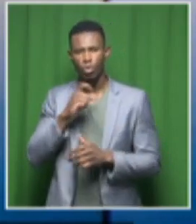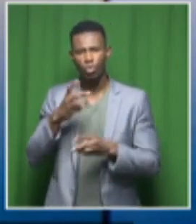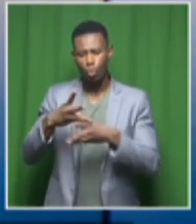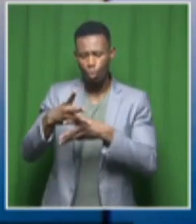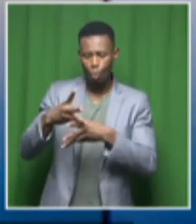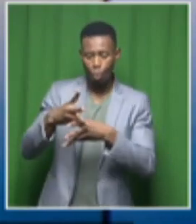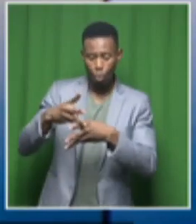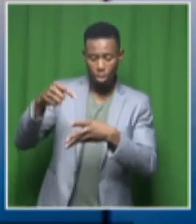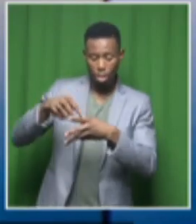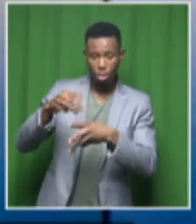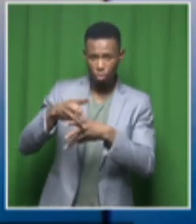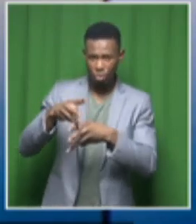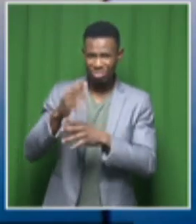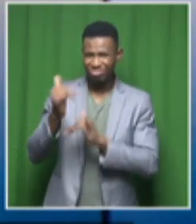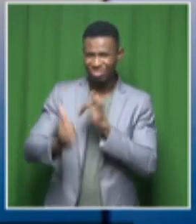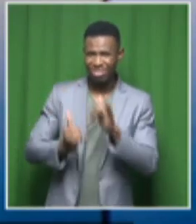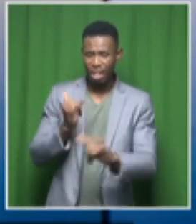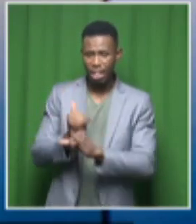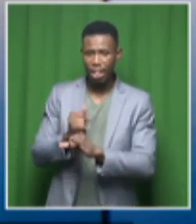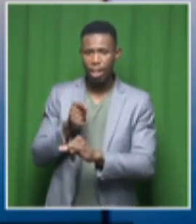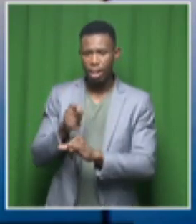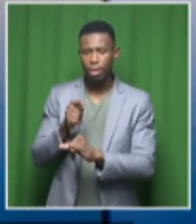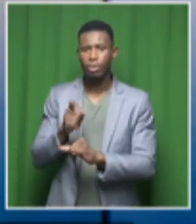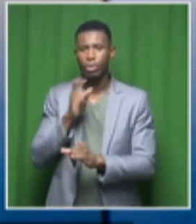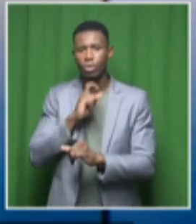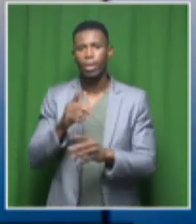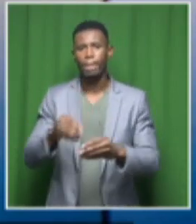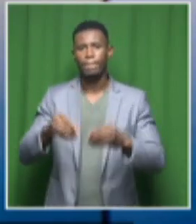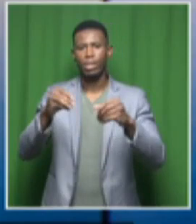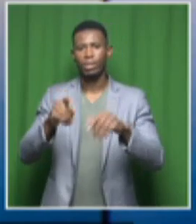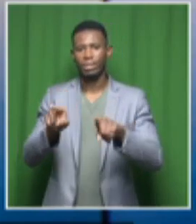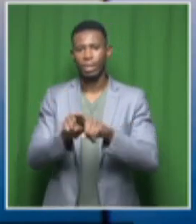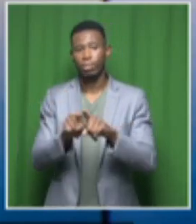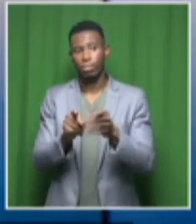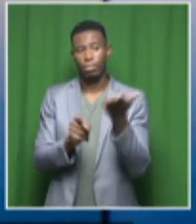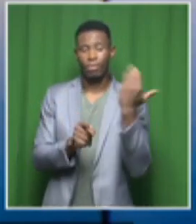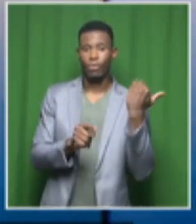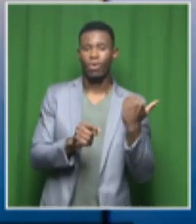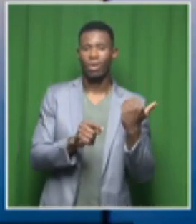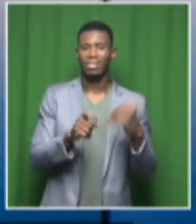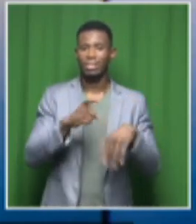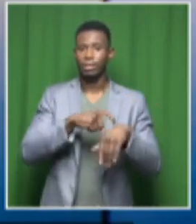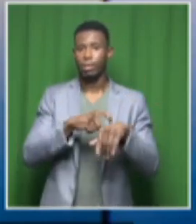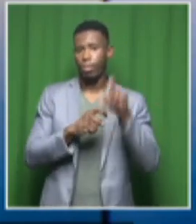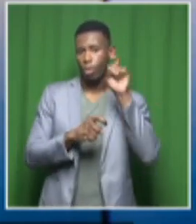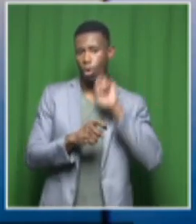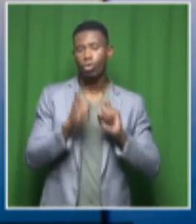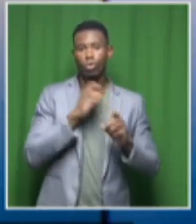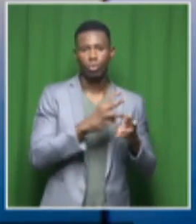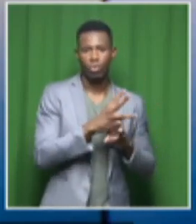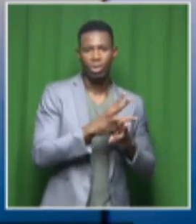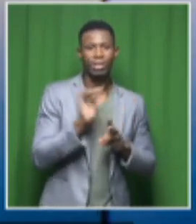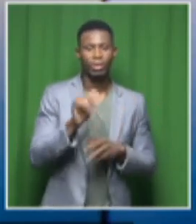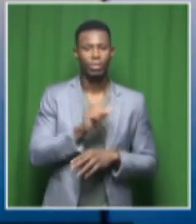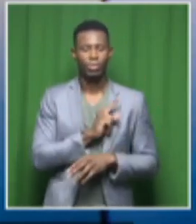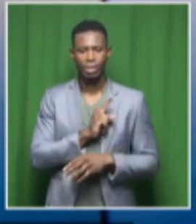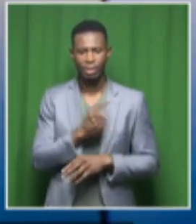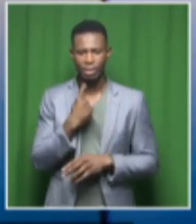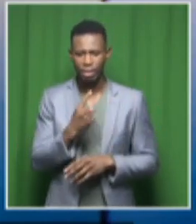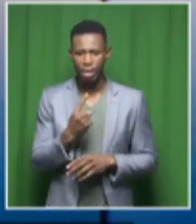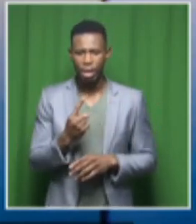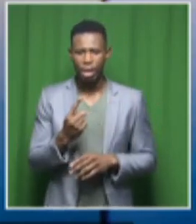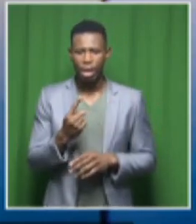references the materials back then, which was wood. This is why we don't get to understand why we see a lot of African